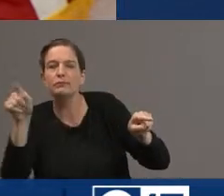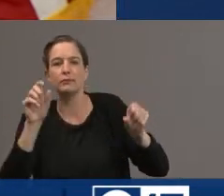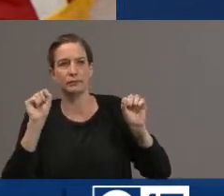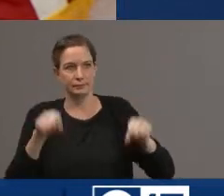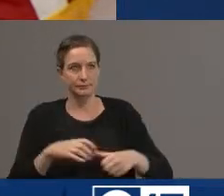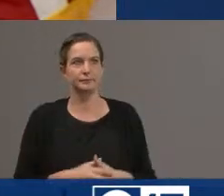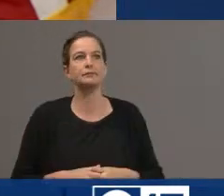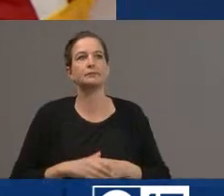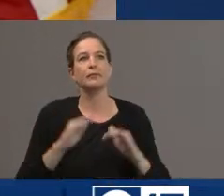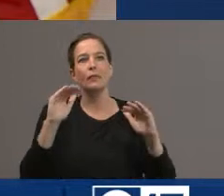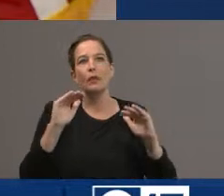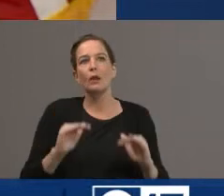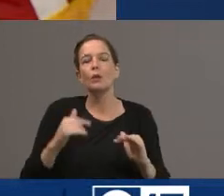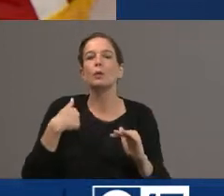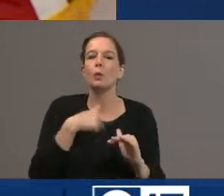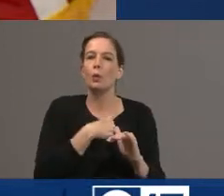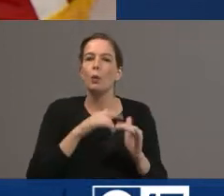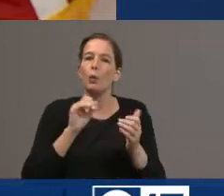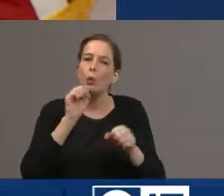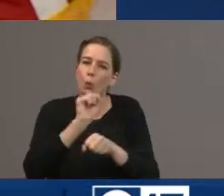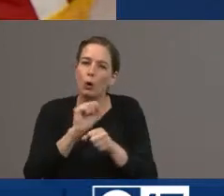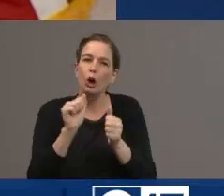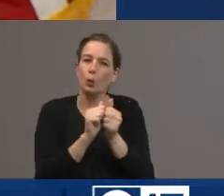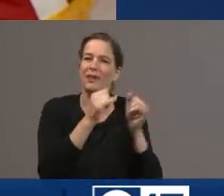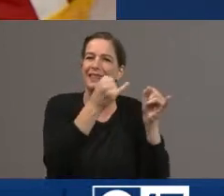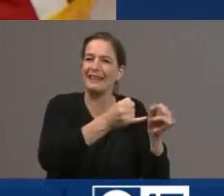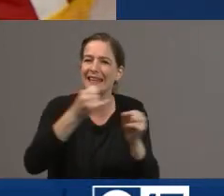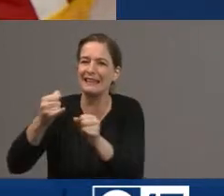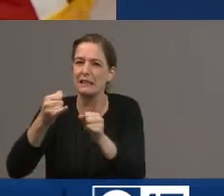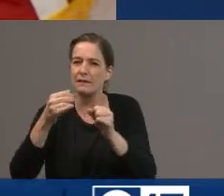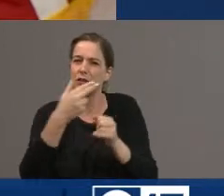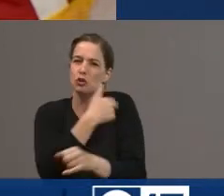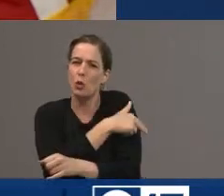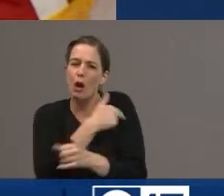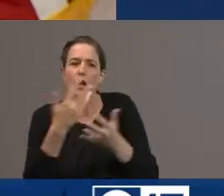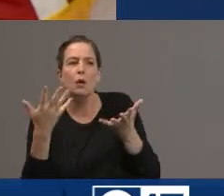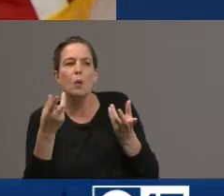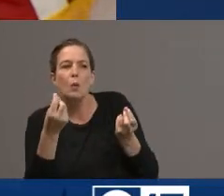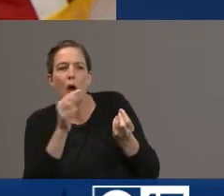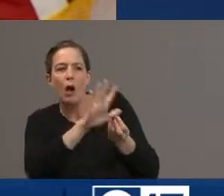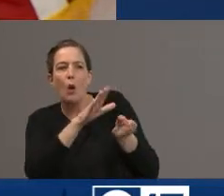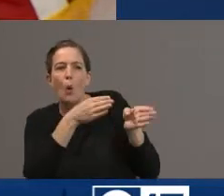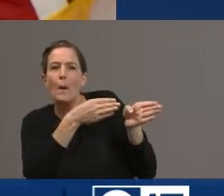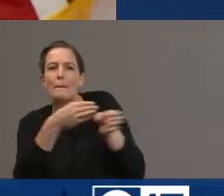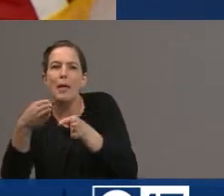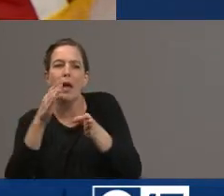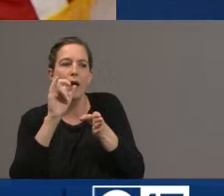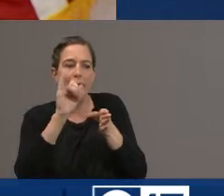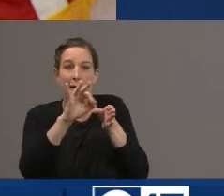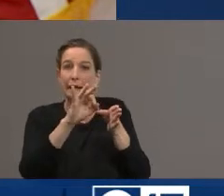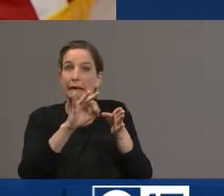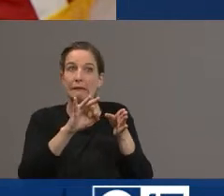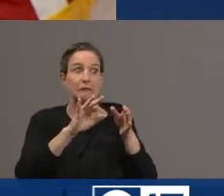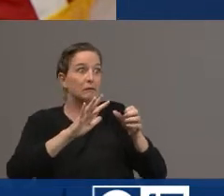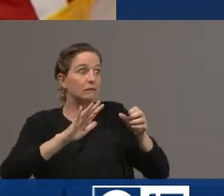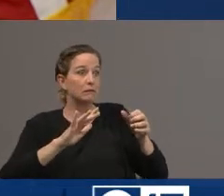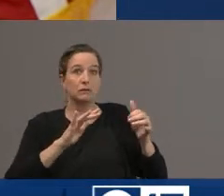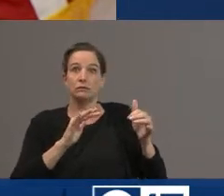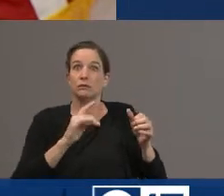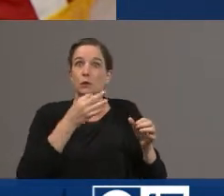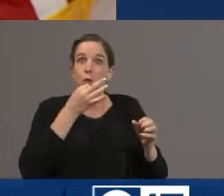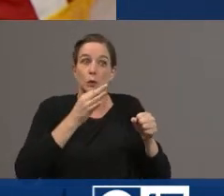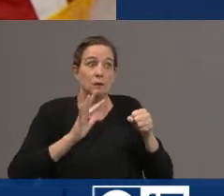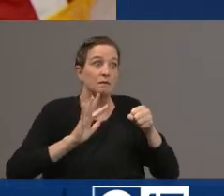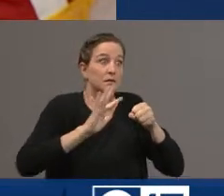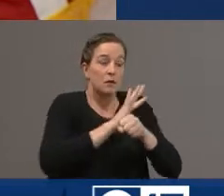implementing surge plans as they need it. And as hospitals have identified that they need additional staffing, we